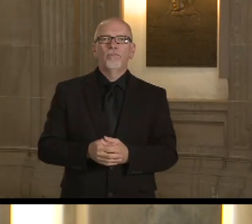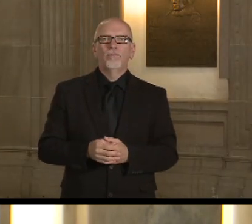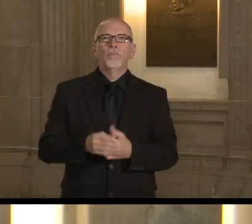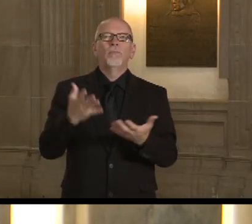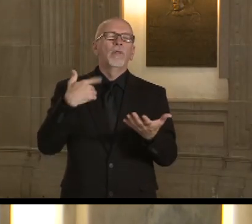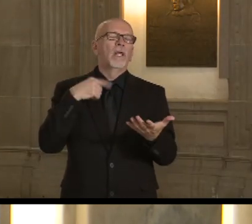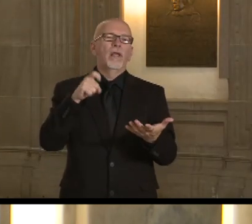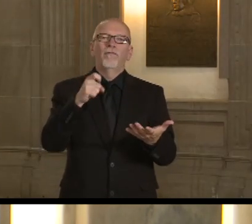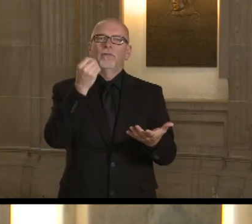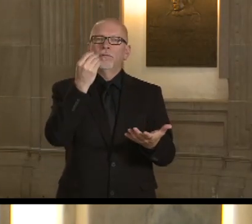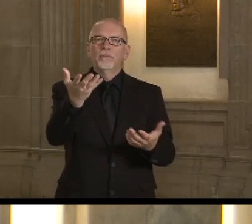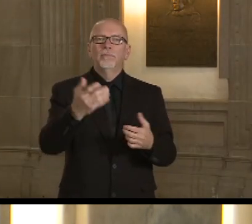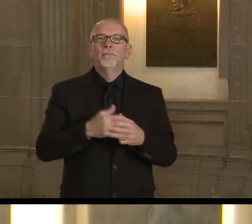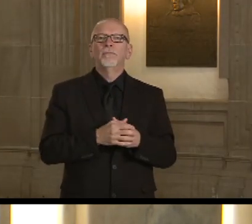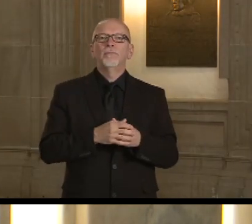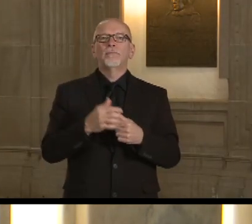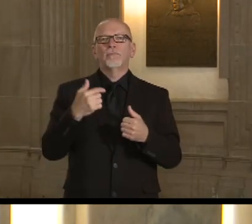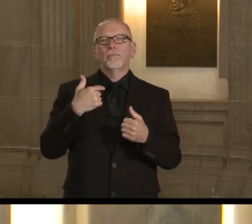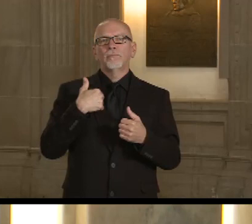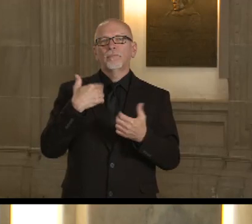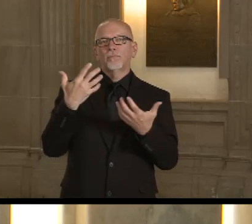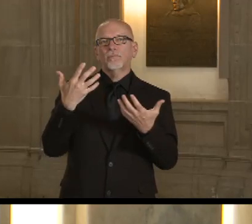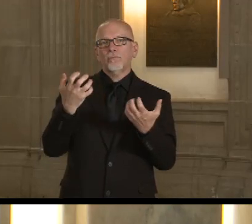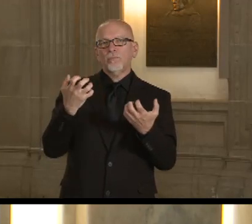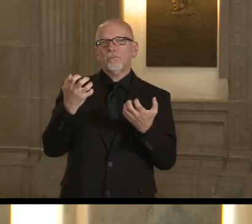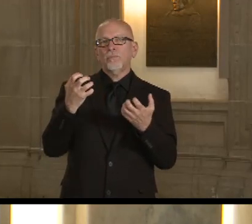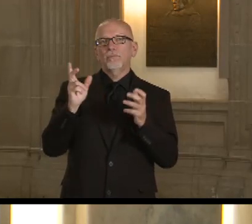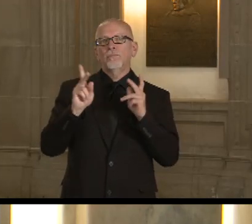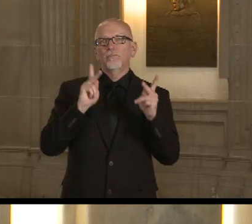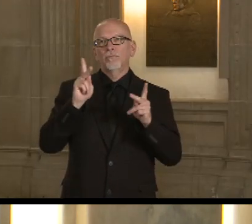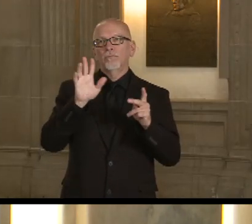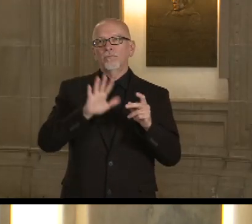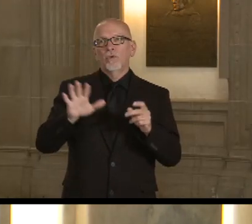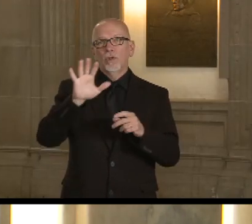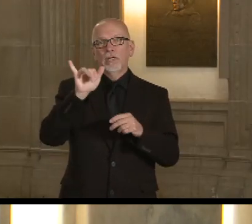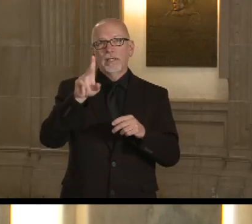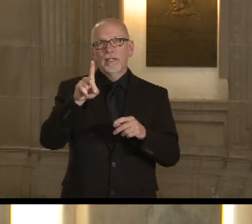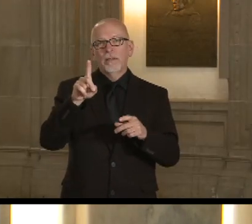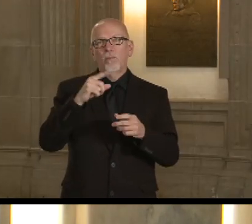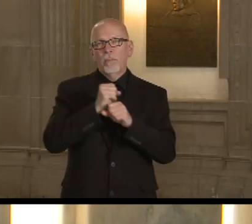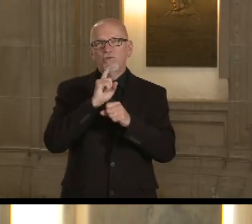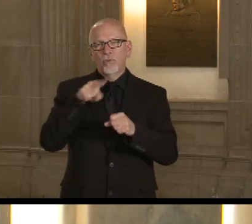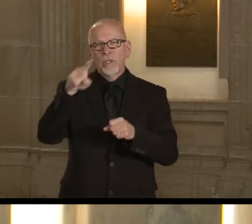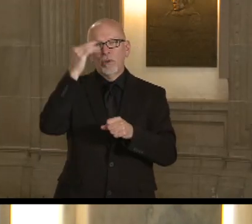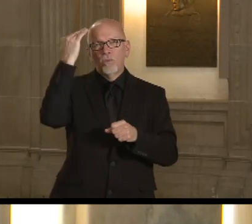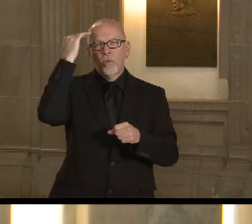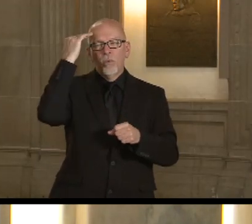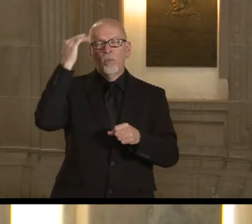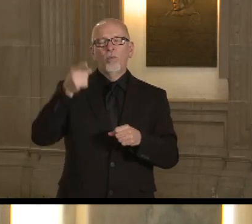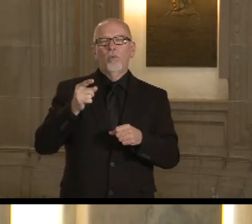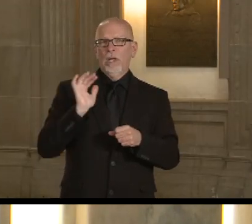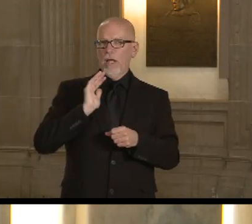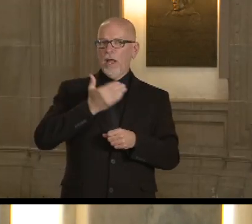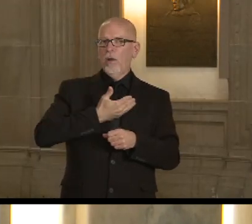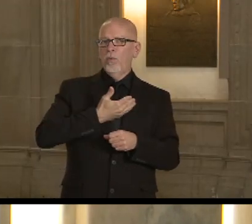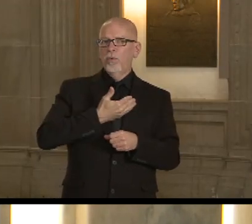I got to tell you, I want folks throughout the state of Indiana to know that is